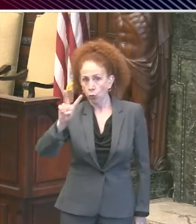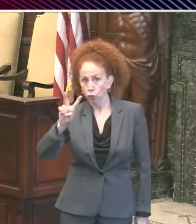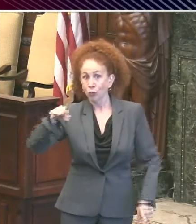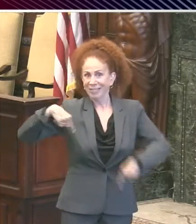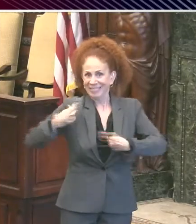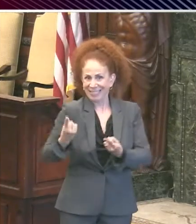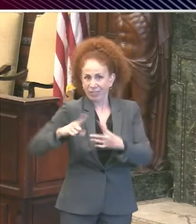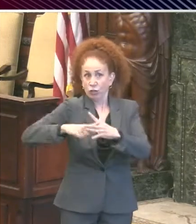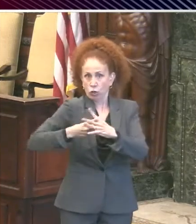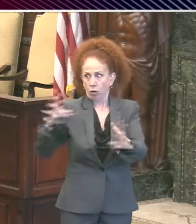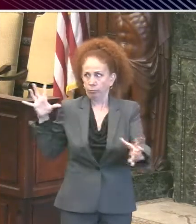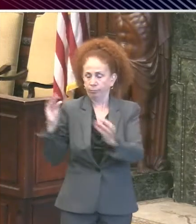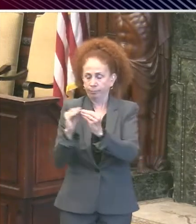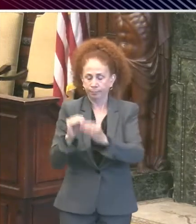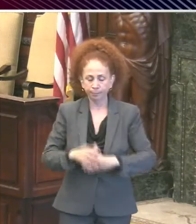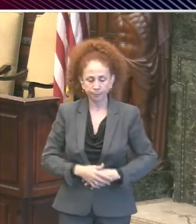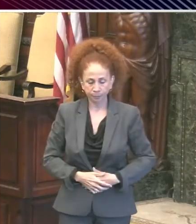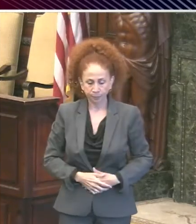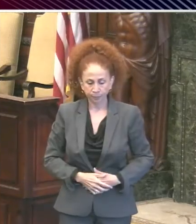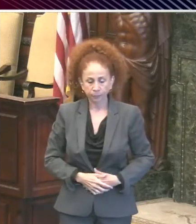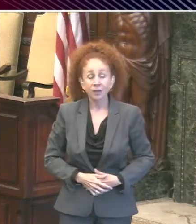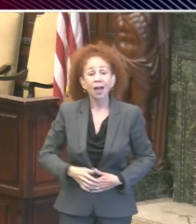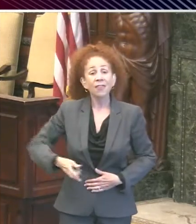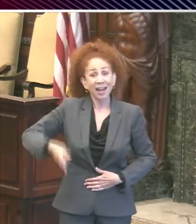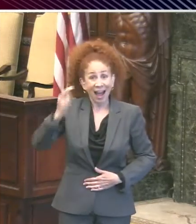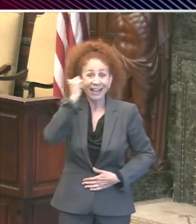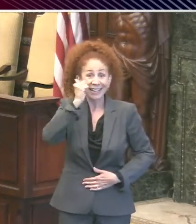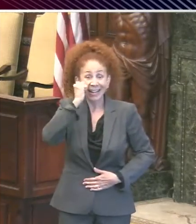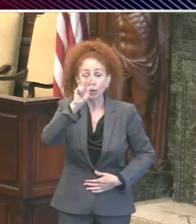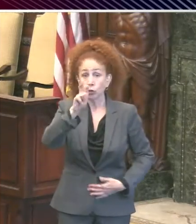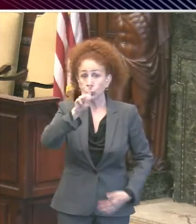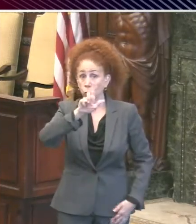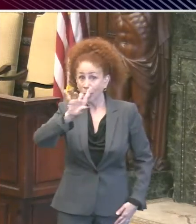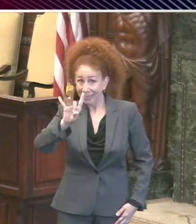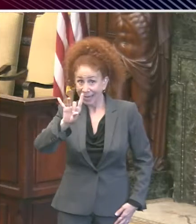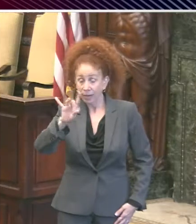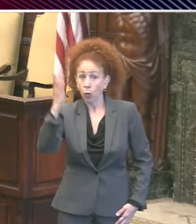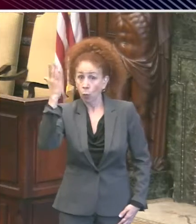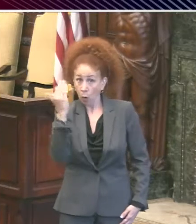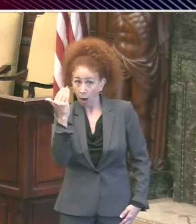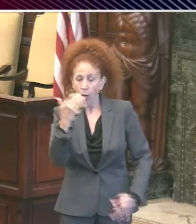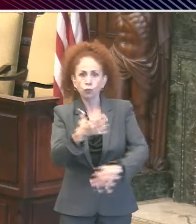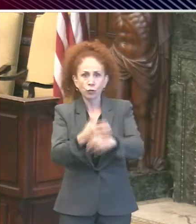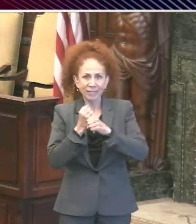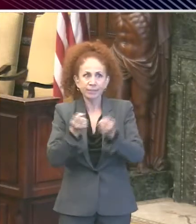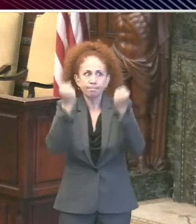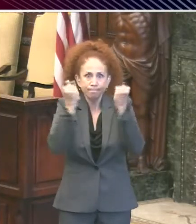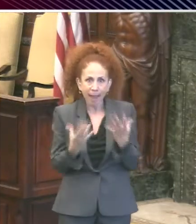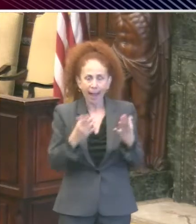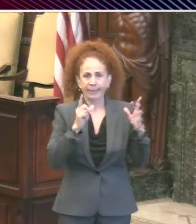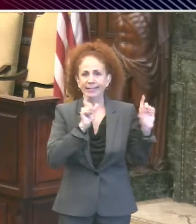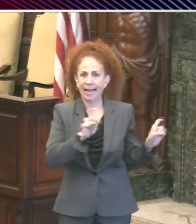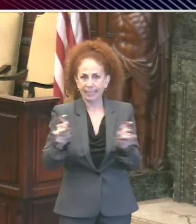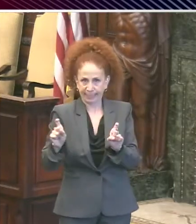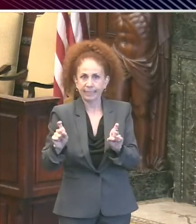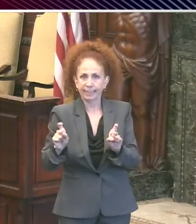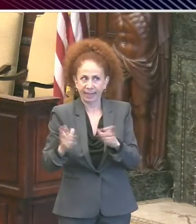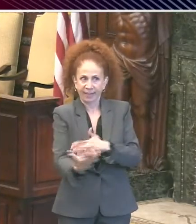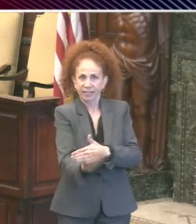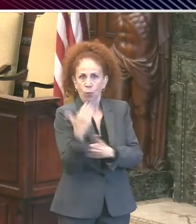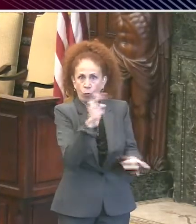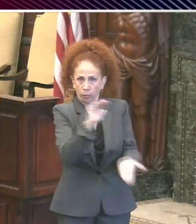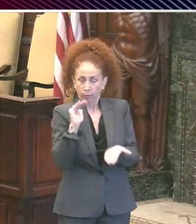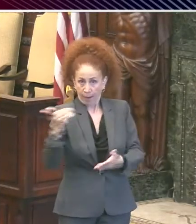the beginning of the epidemic. Now, that high daily number of 228 is in part because we received a huge number of tests this